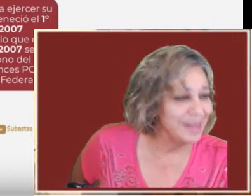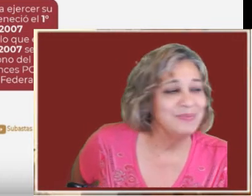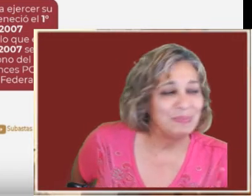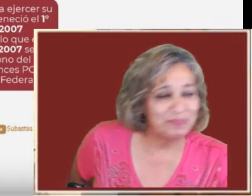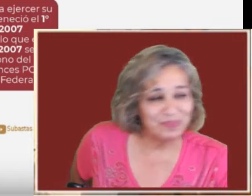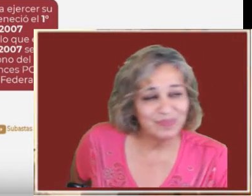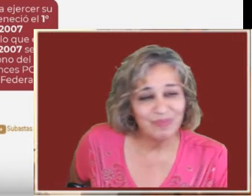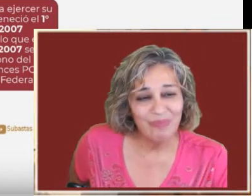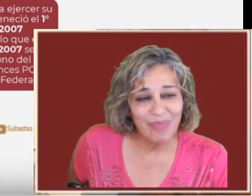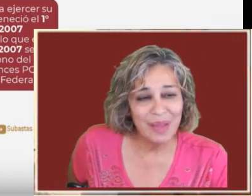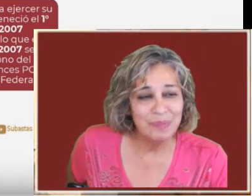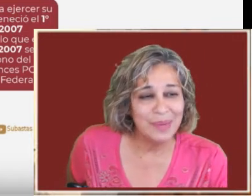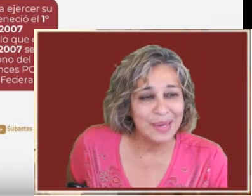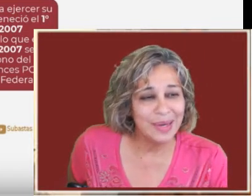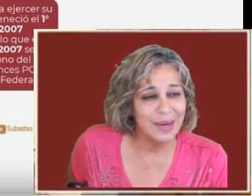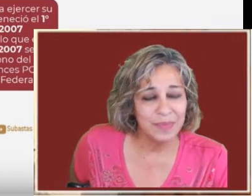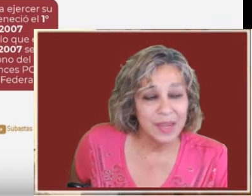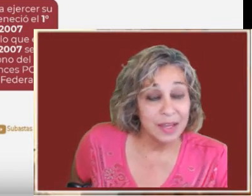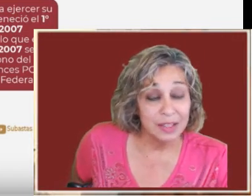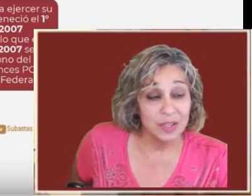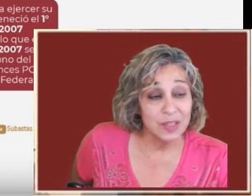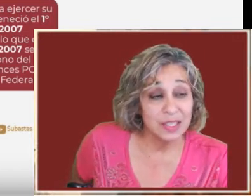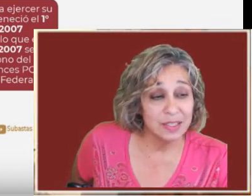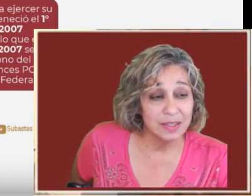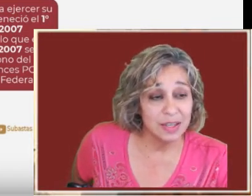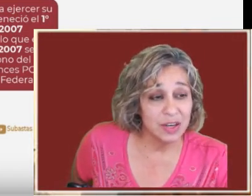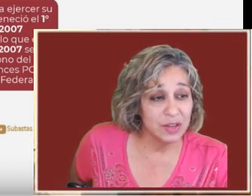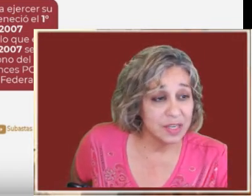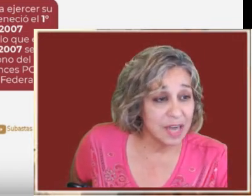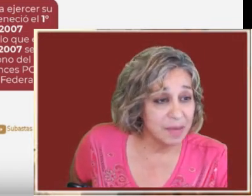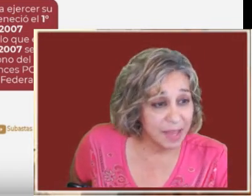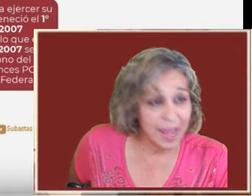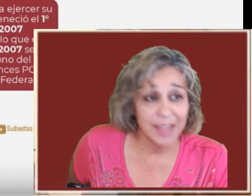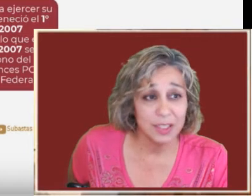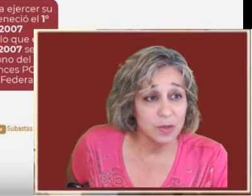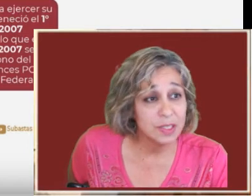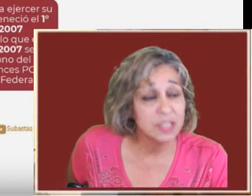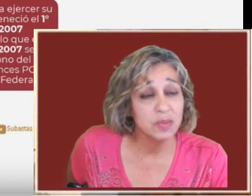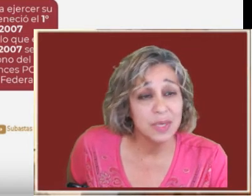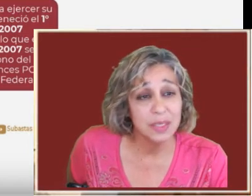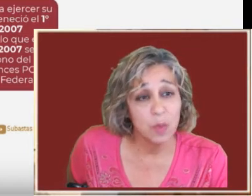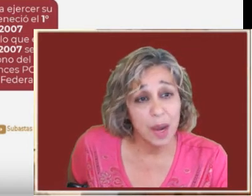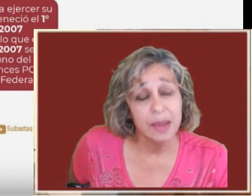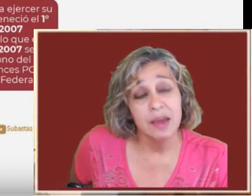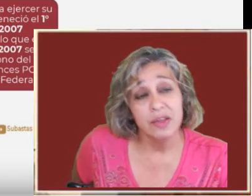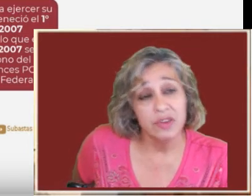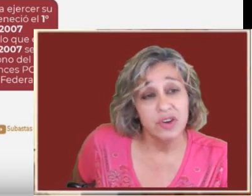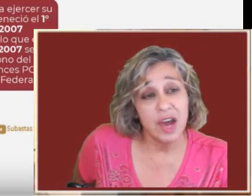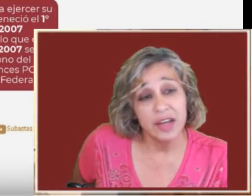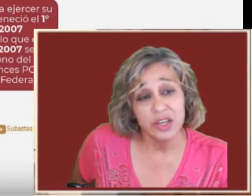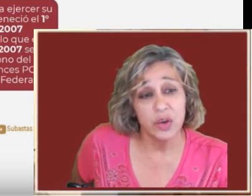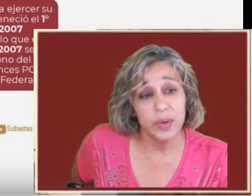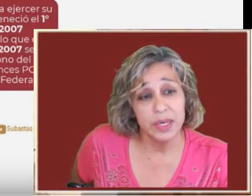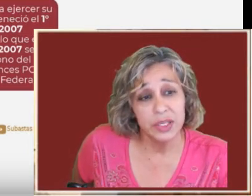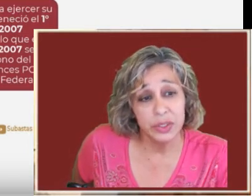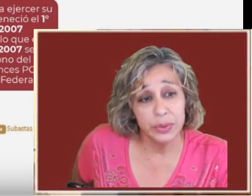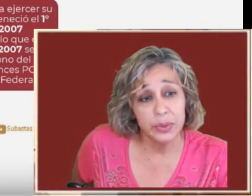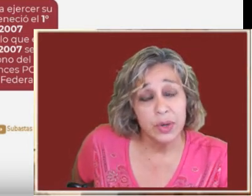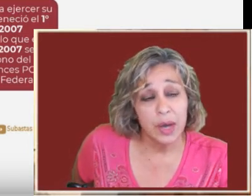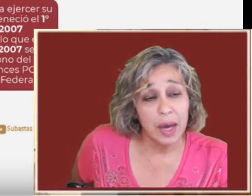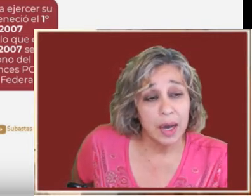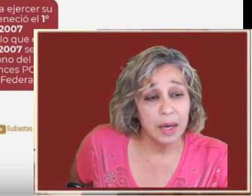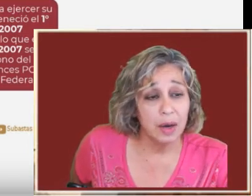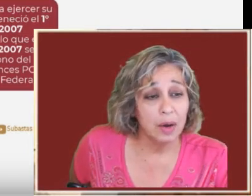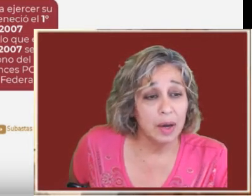bad. But so this is, you know, the time that they had. So this is the reason why they're not going to